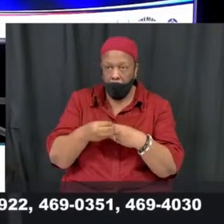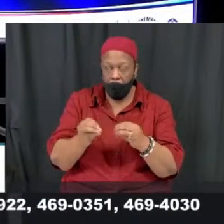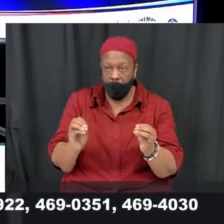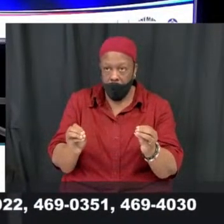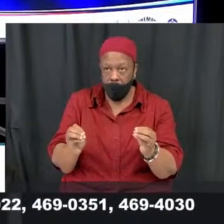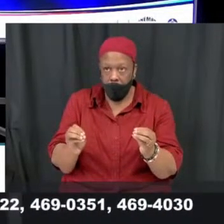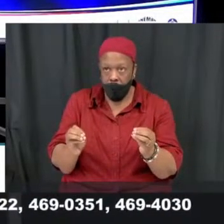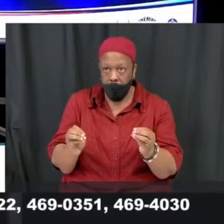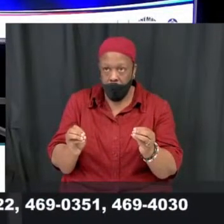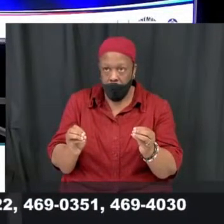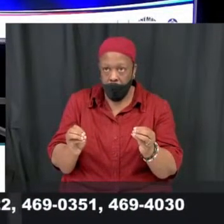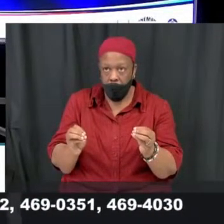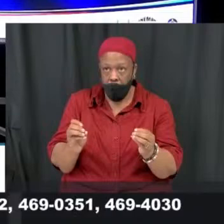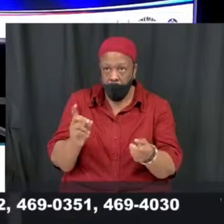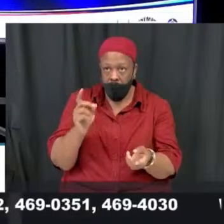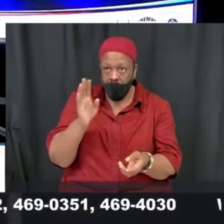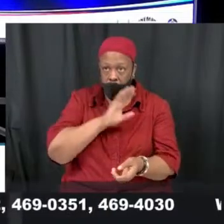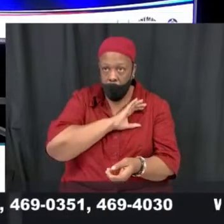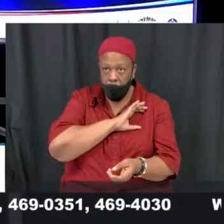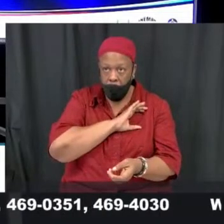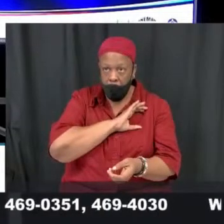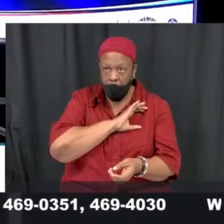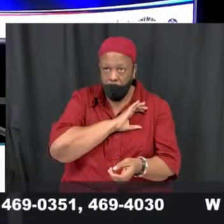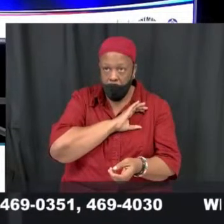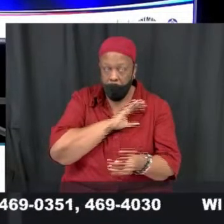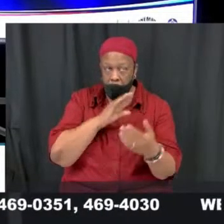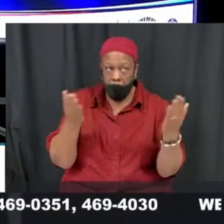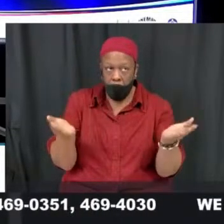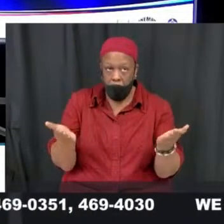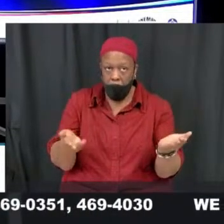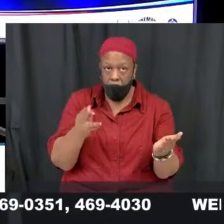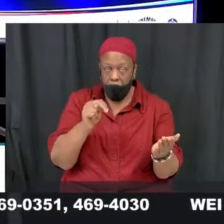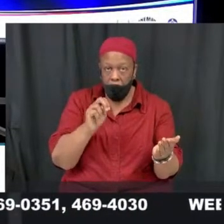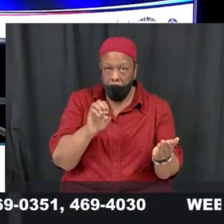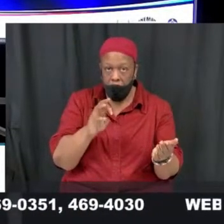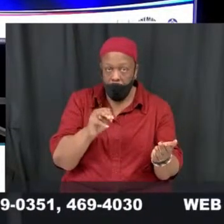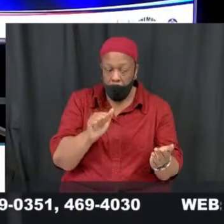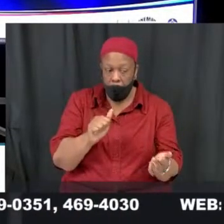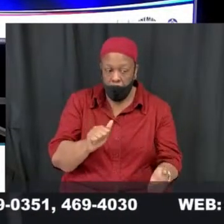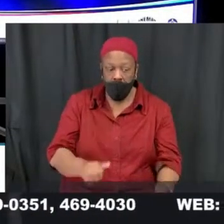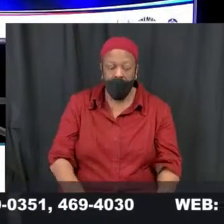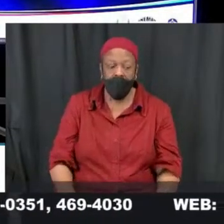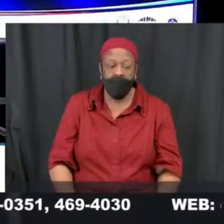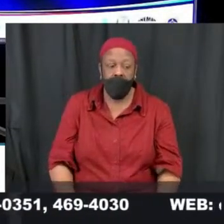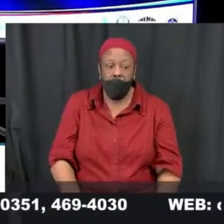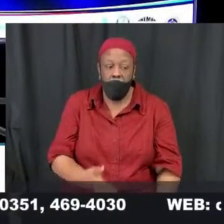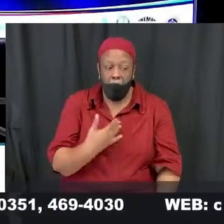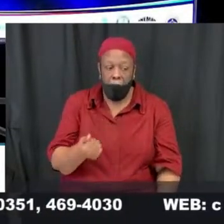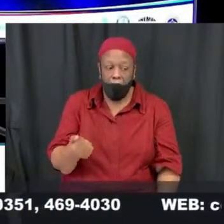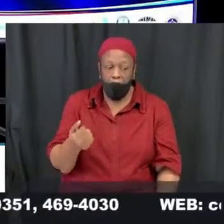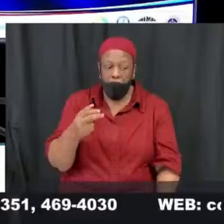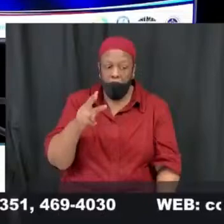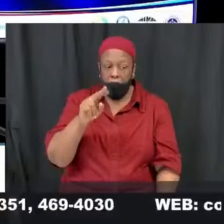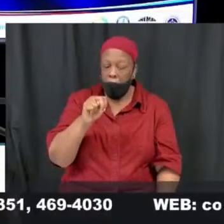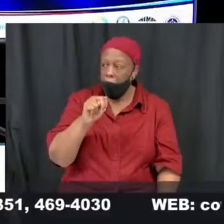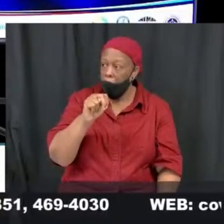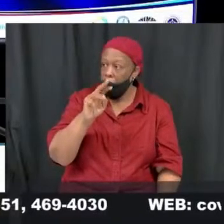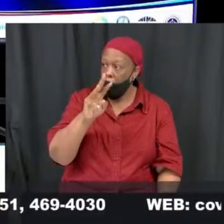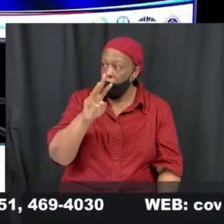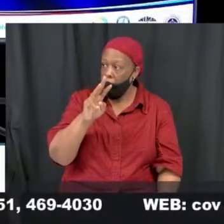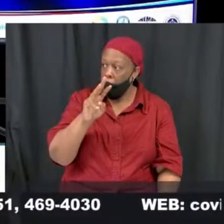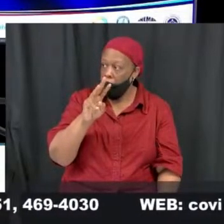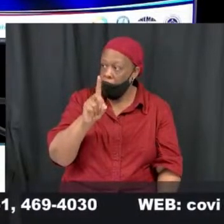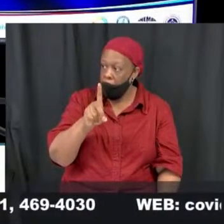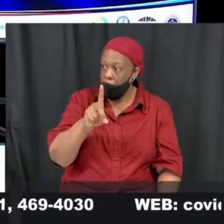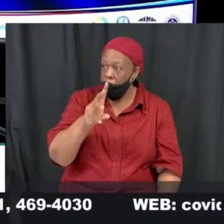NDMD and NEVIS. It's important for you to also pay attention to the local competent